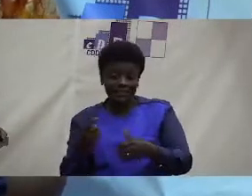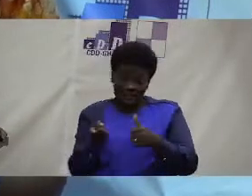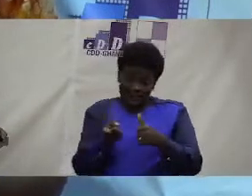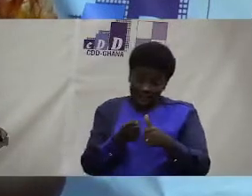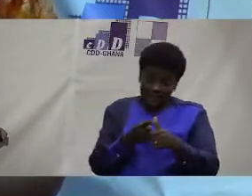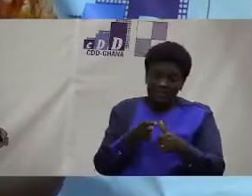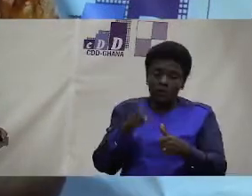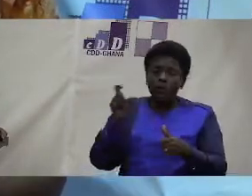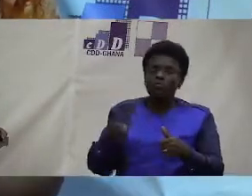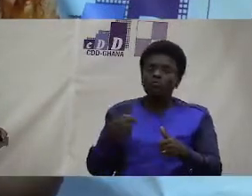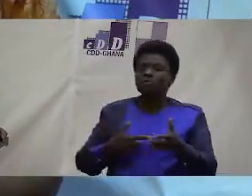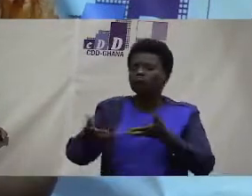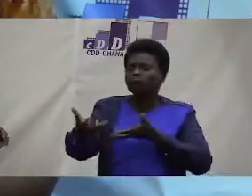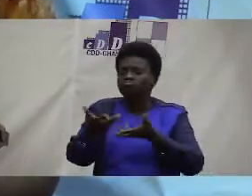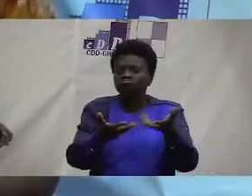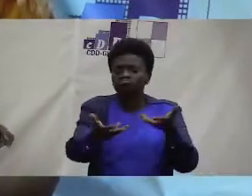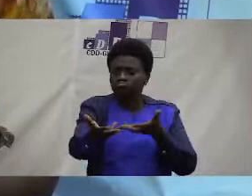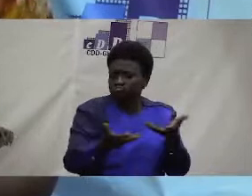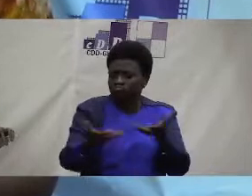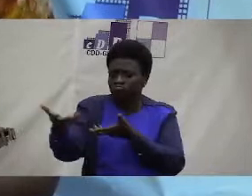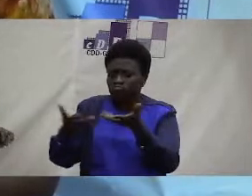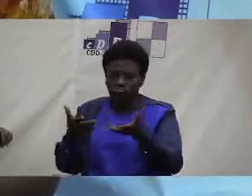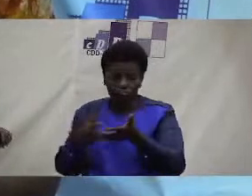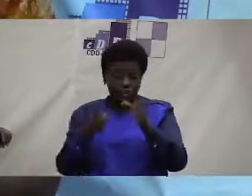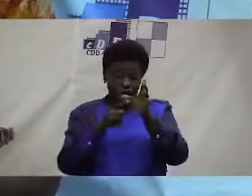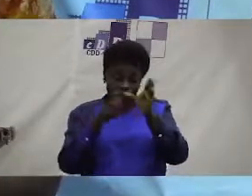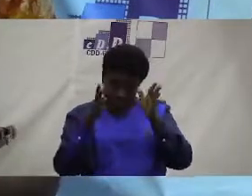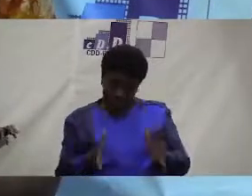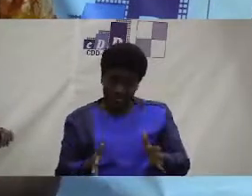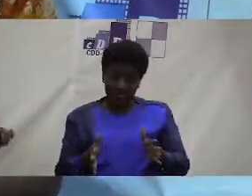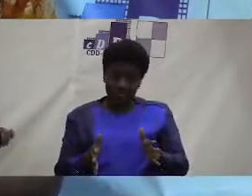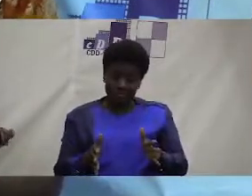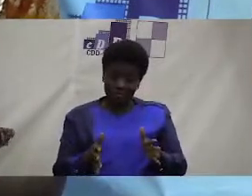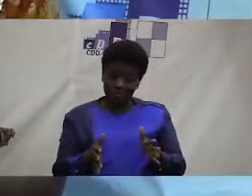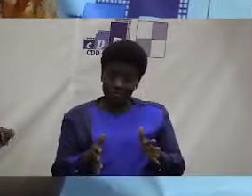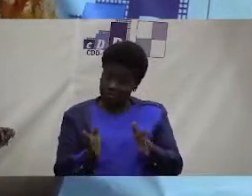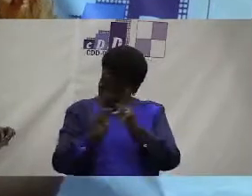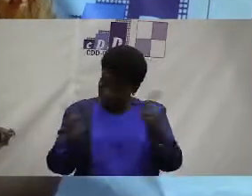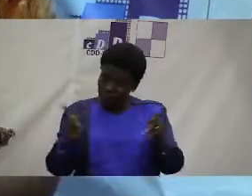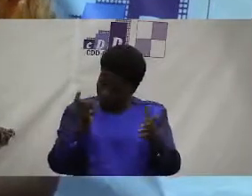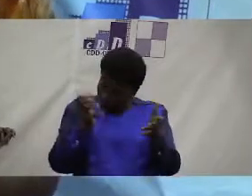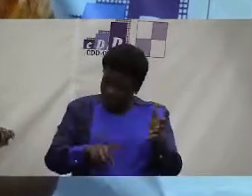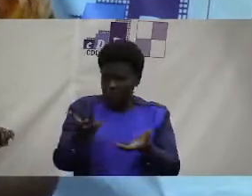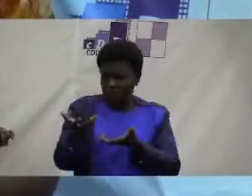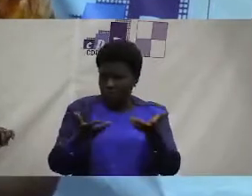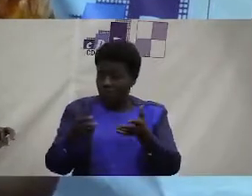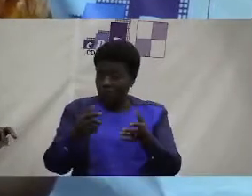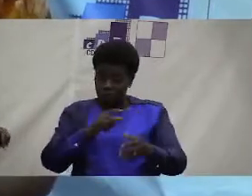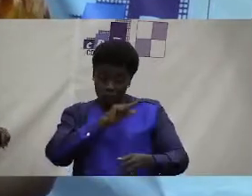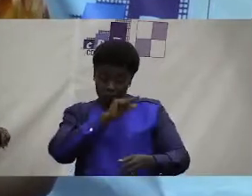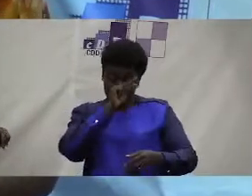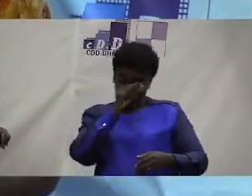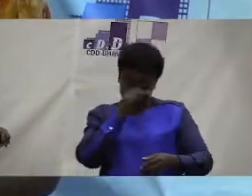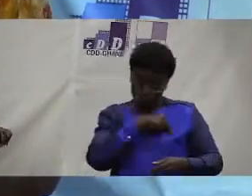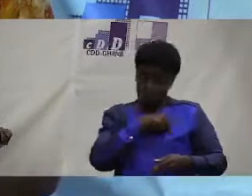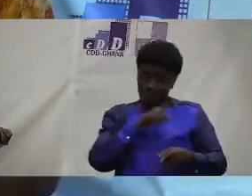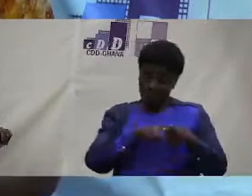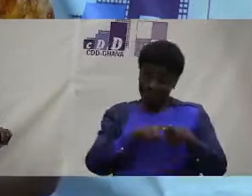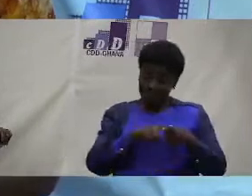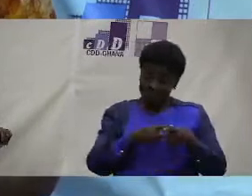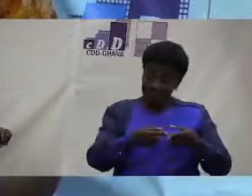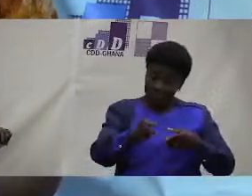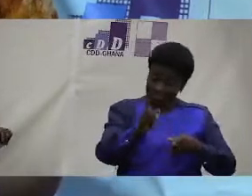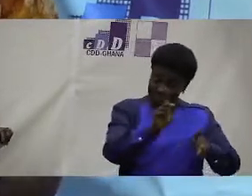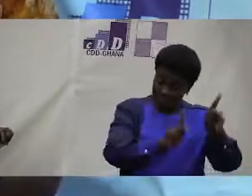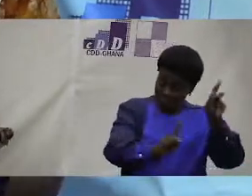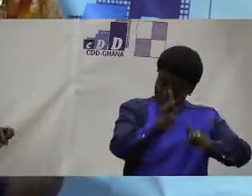foremost, is an engaged citizenry. The quality of citizenship will determine the quality of democracy. The minute we